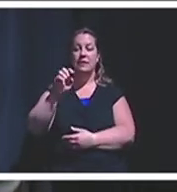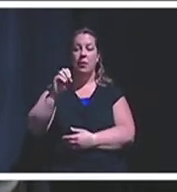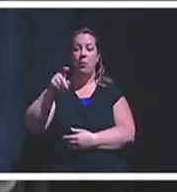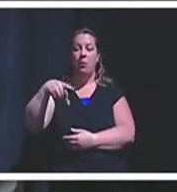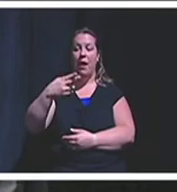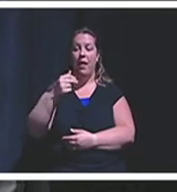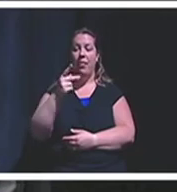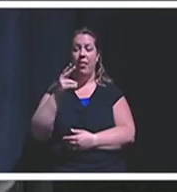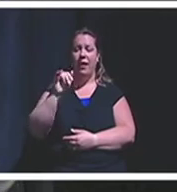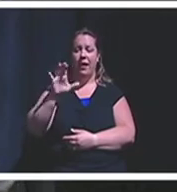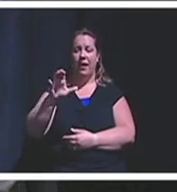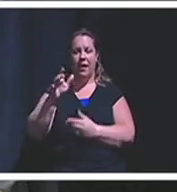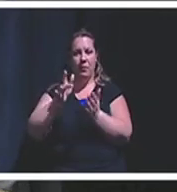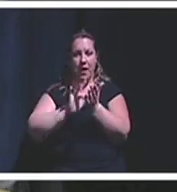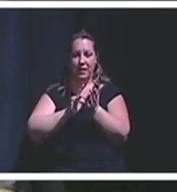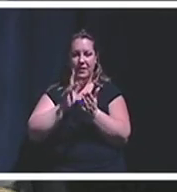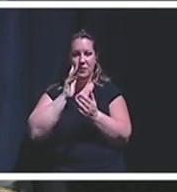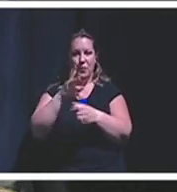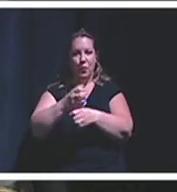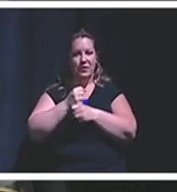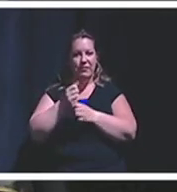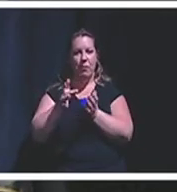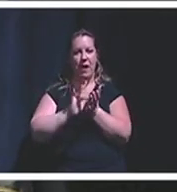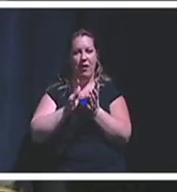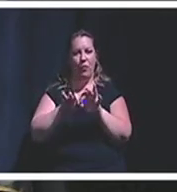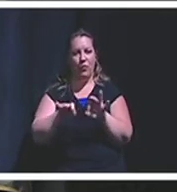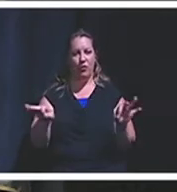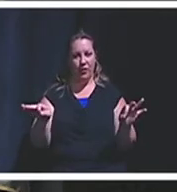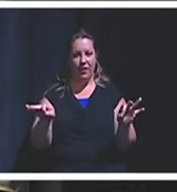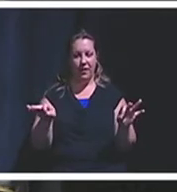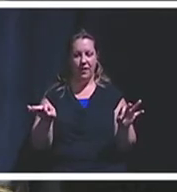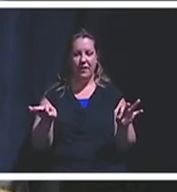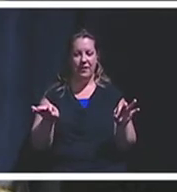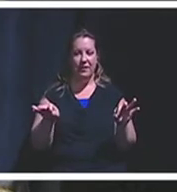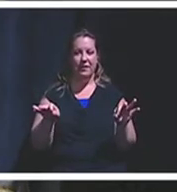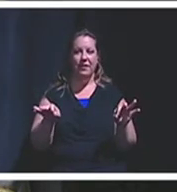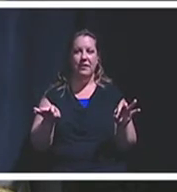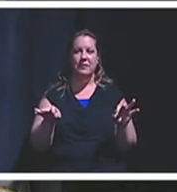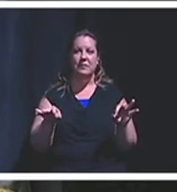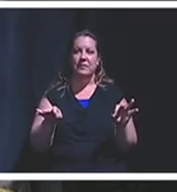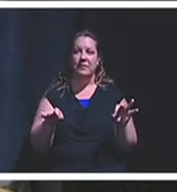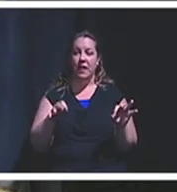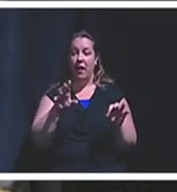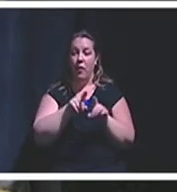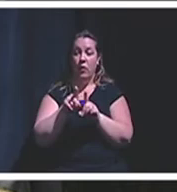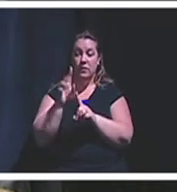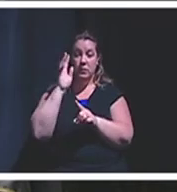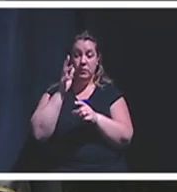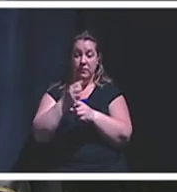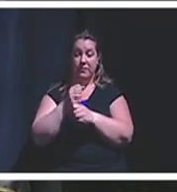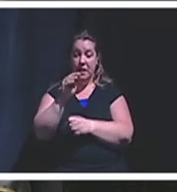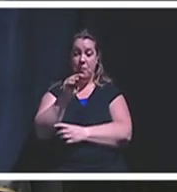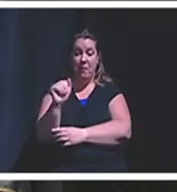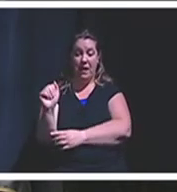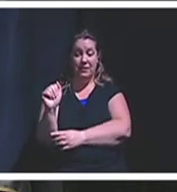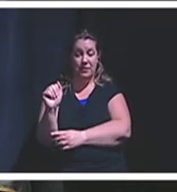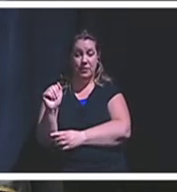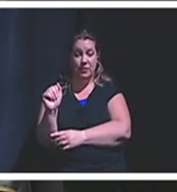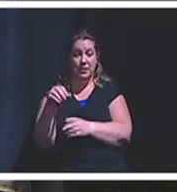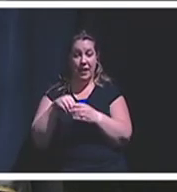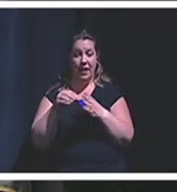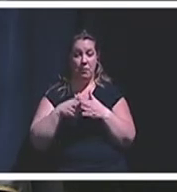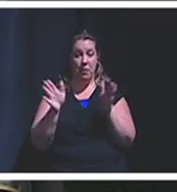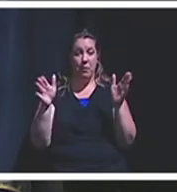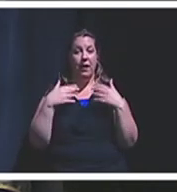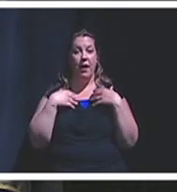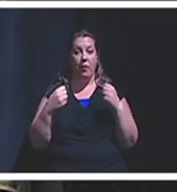to receive her medical degree, and she will also receive her master's in public